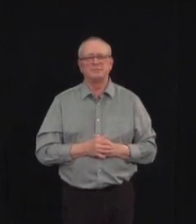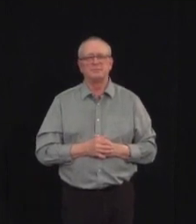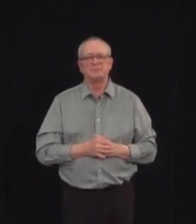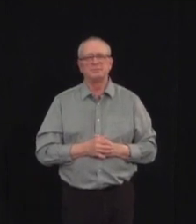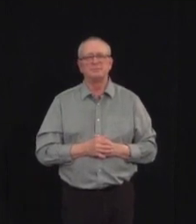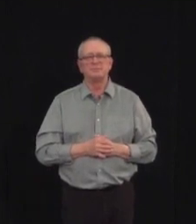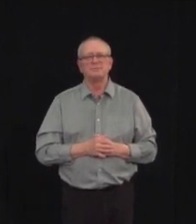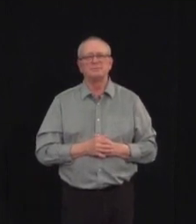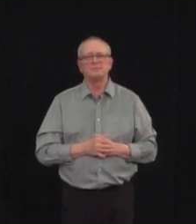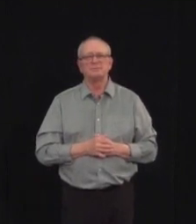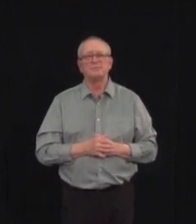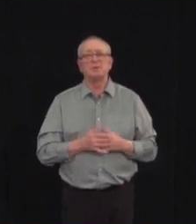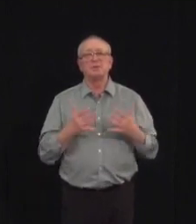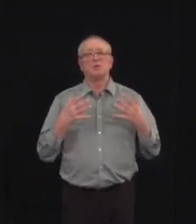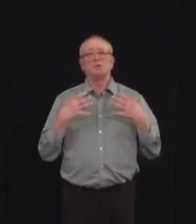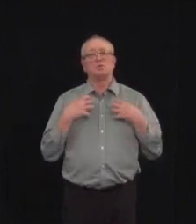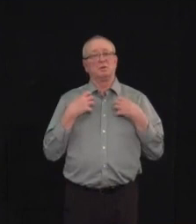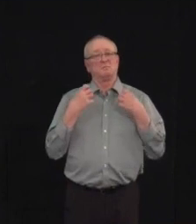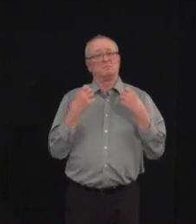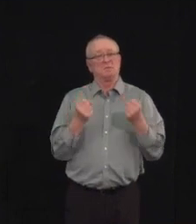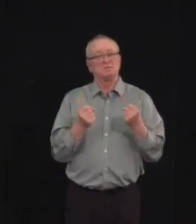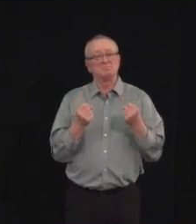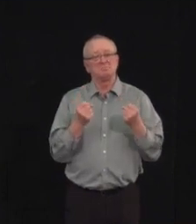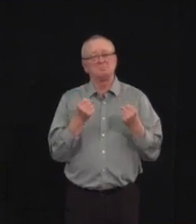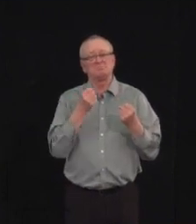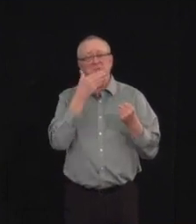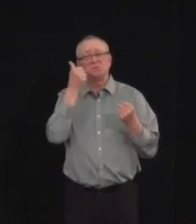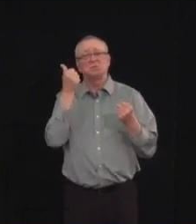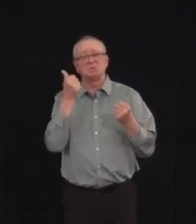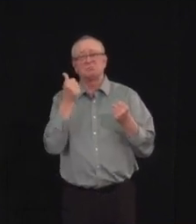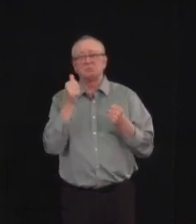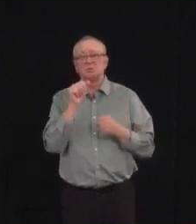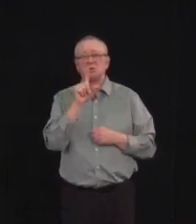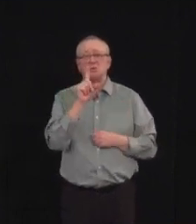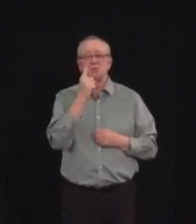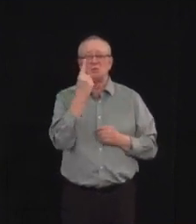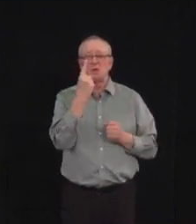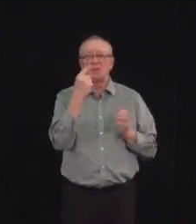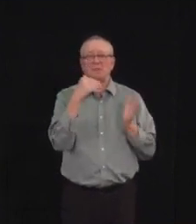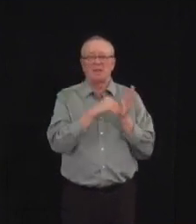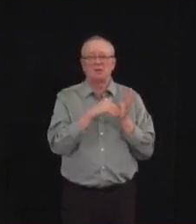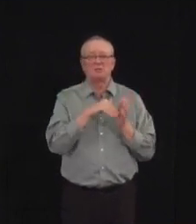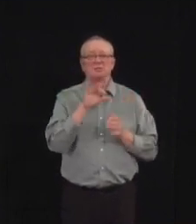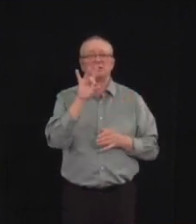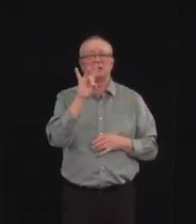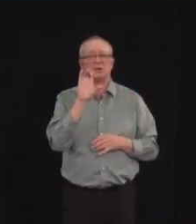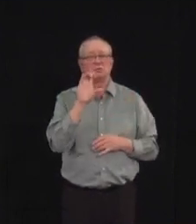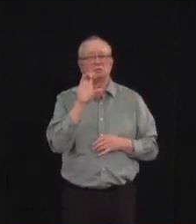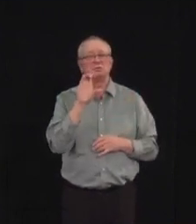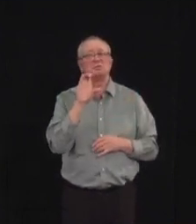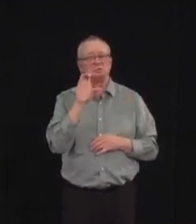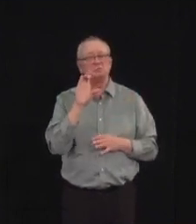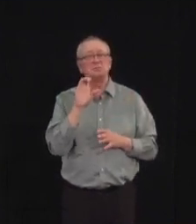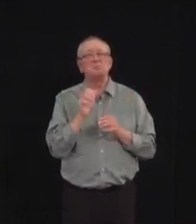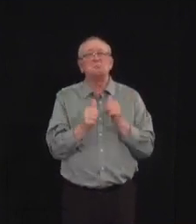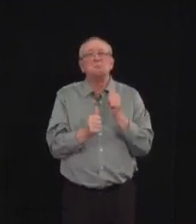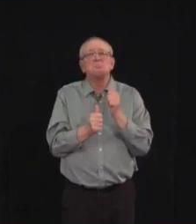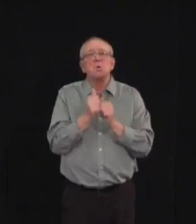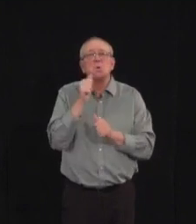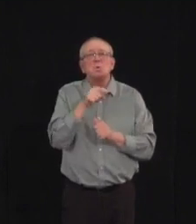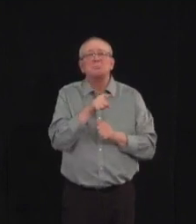say the number of recovered cases in Alberta has reached 1,800, the majority of whom have recovered at